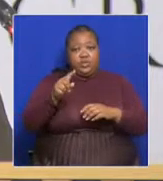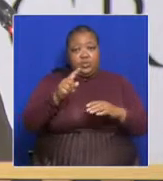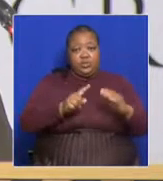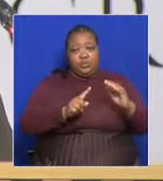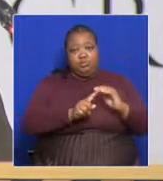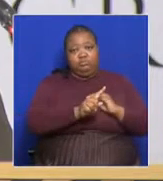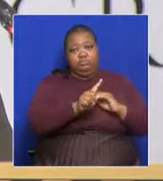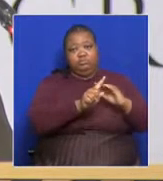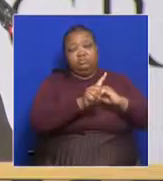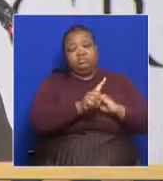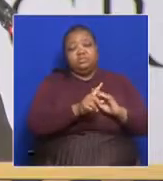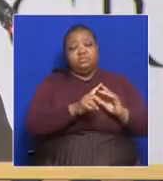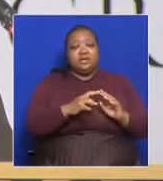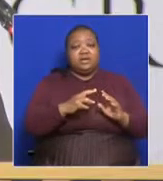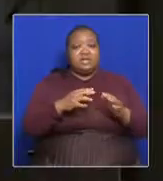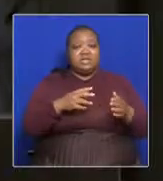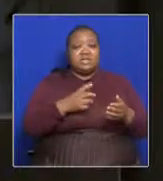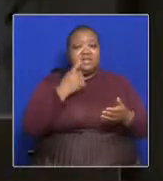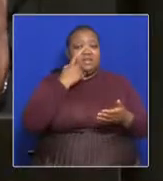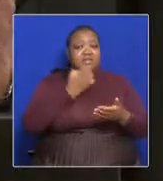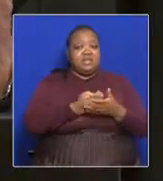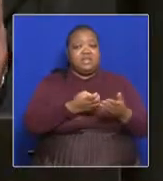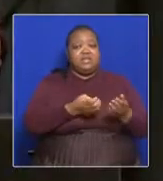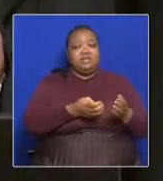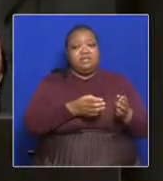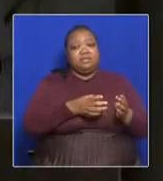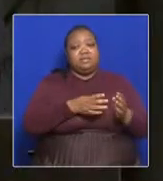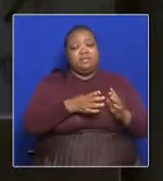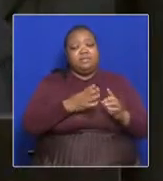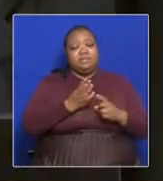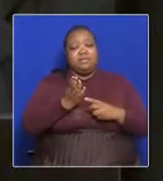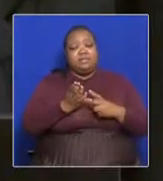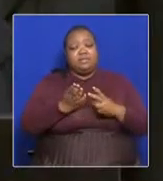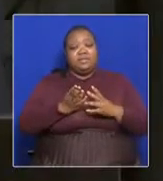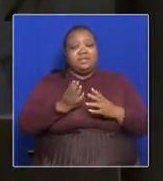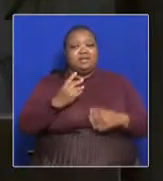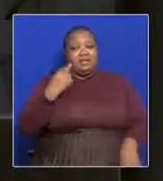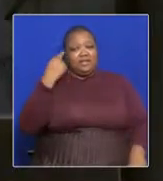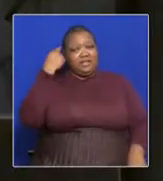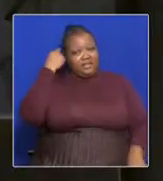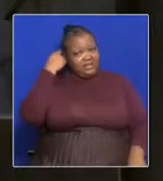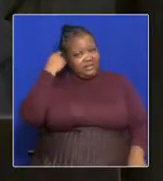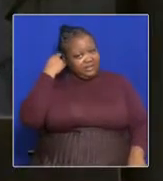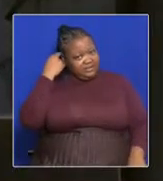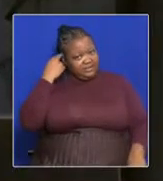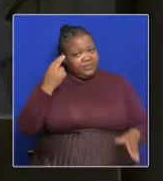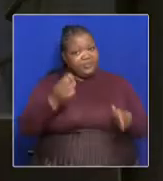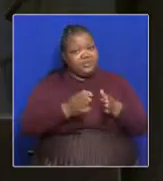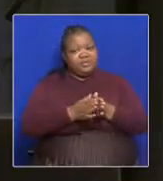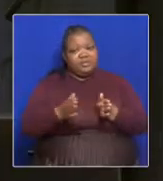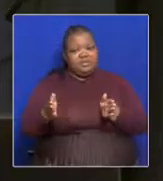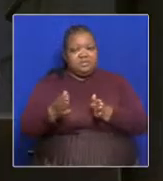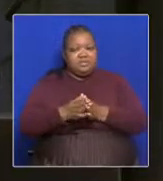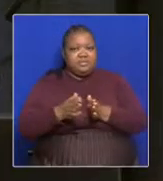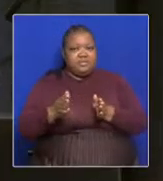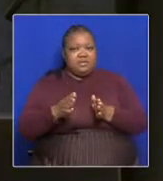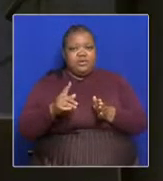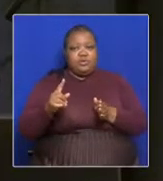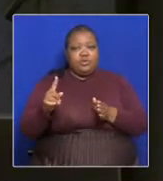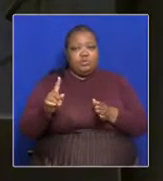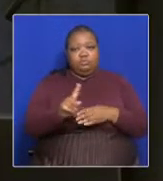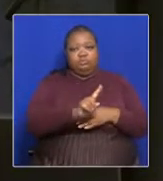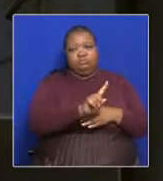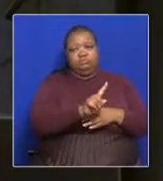exhibit clerk, right? Mm-hmm. So there's a window where you lost sight of these exhibits